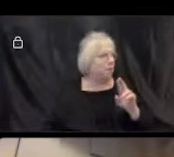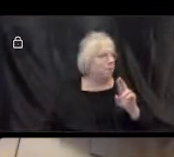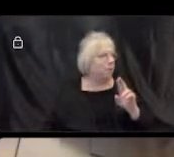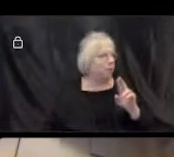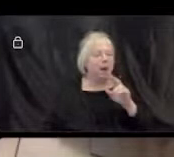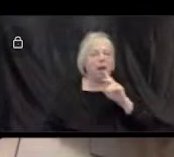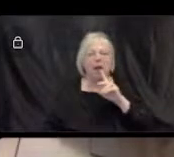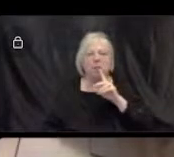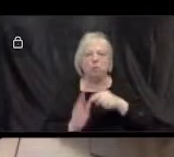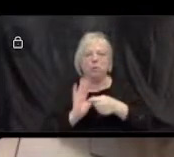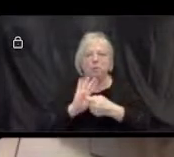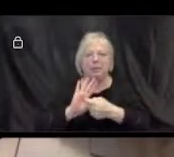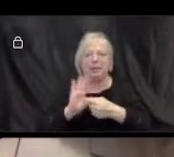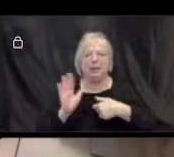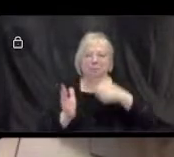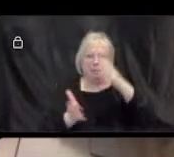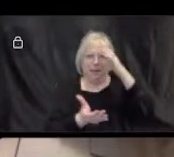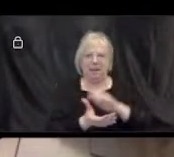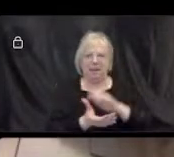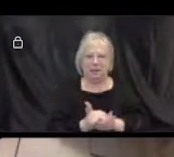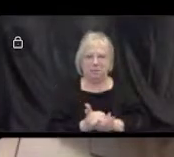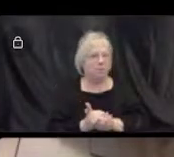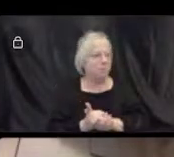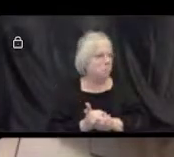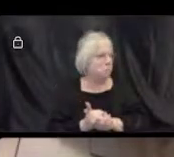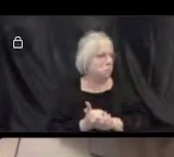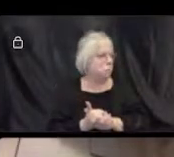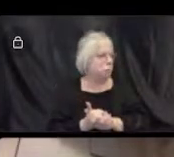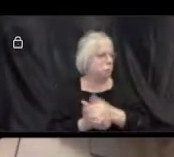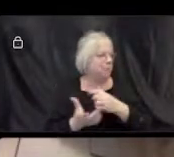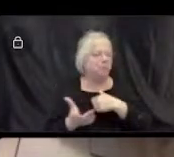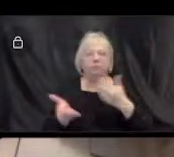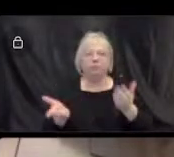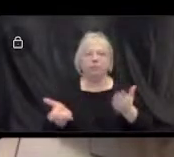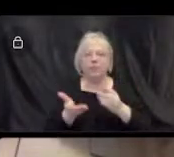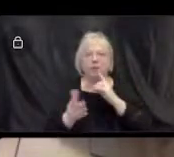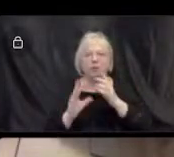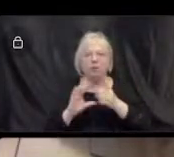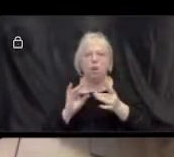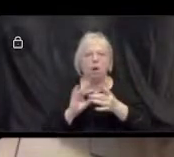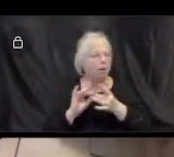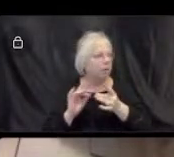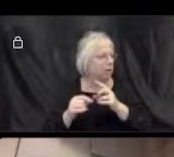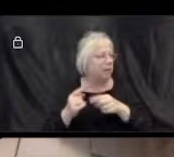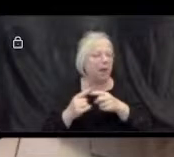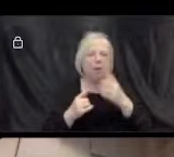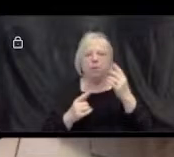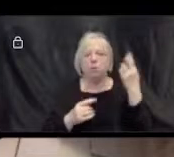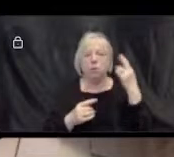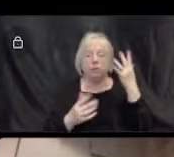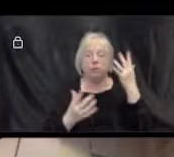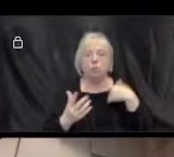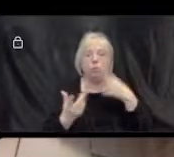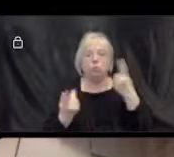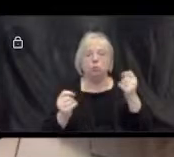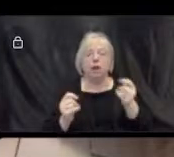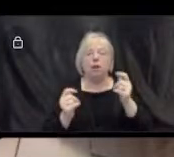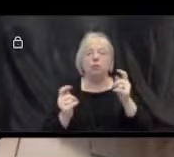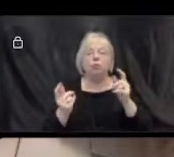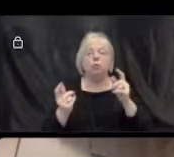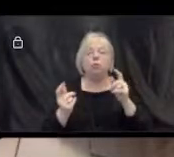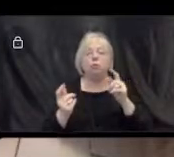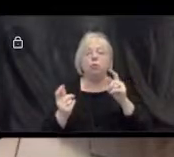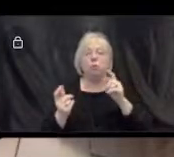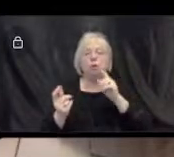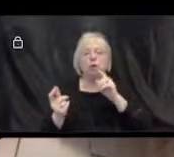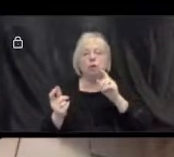of my husband, and I'm here to talk about why we're trying to get our property changed from residential